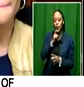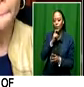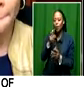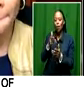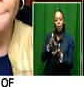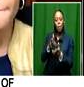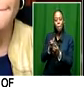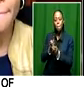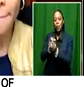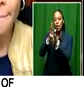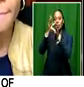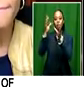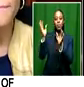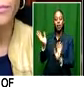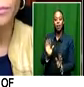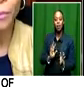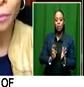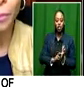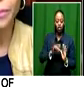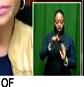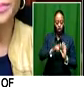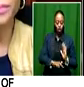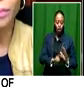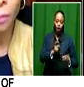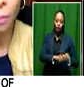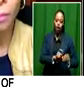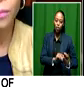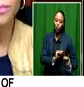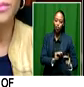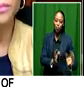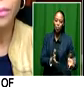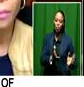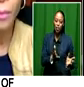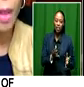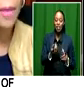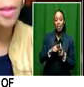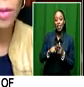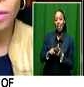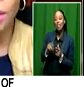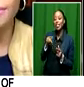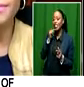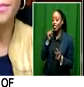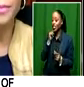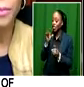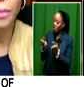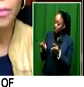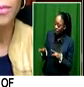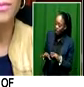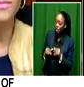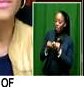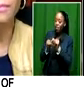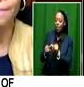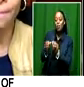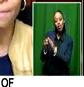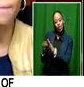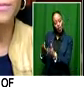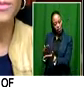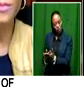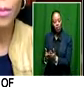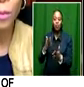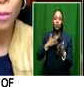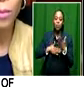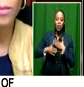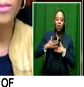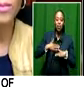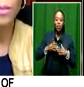long-range missiles. It only requires lowering the quality of education and allowing cheating in the examinations by students.